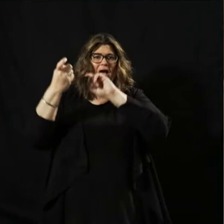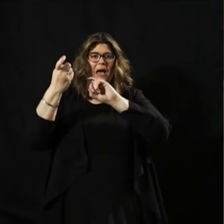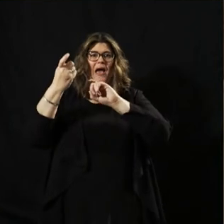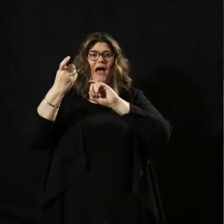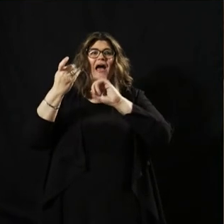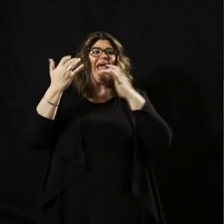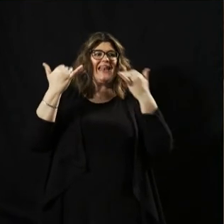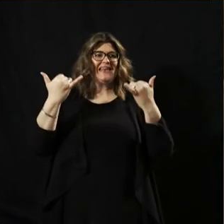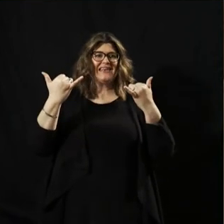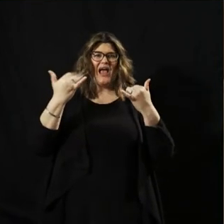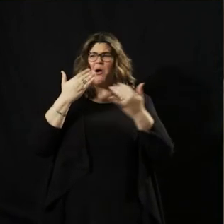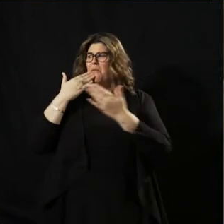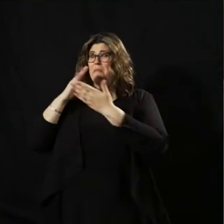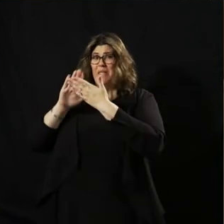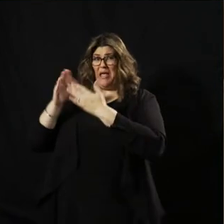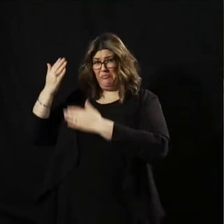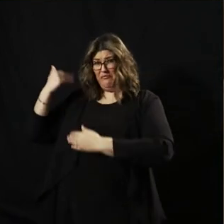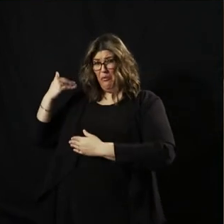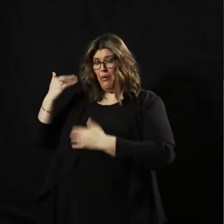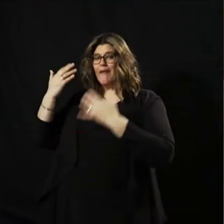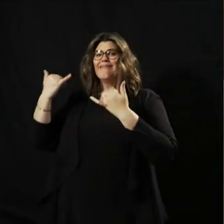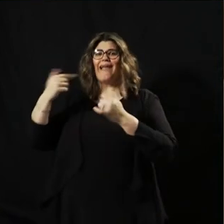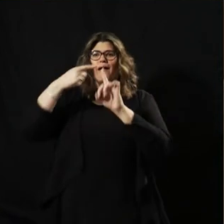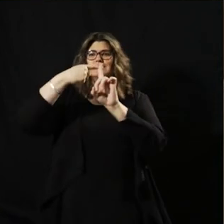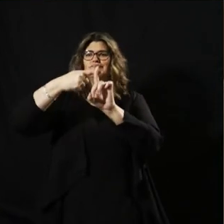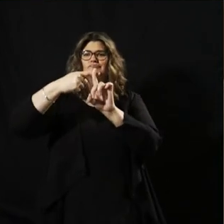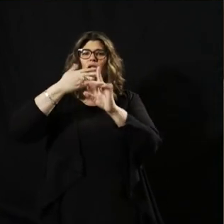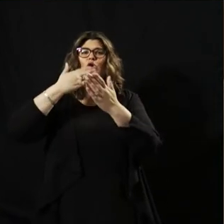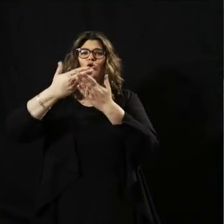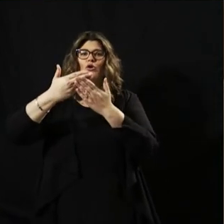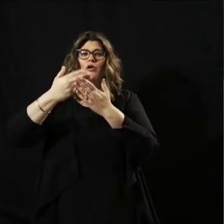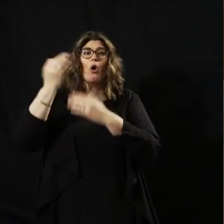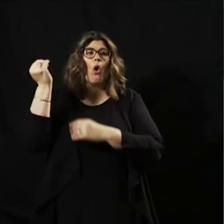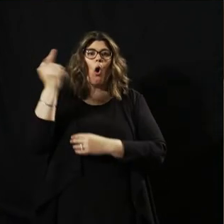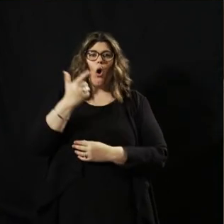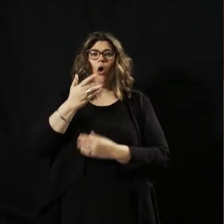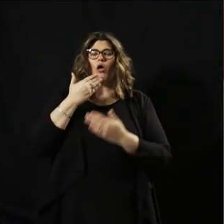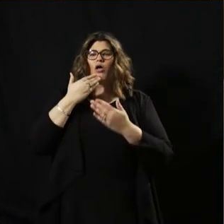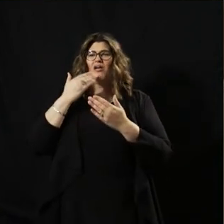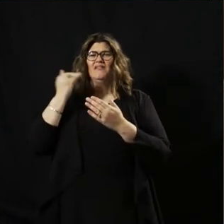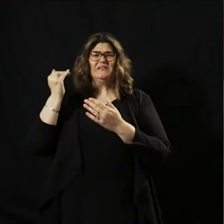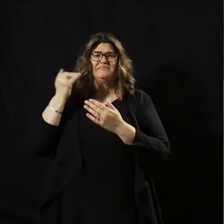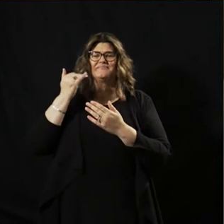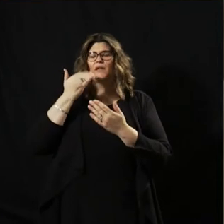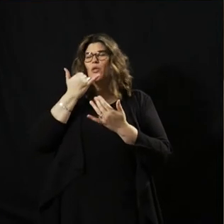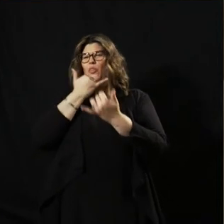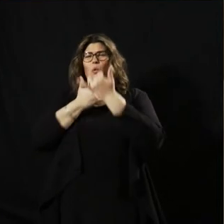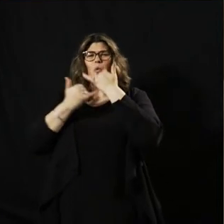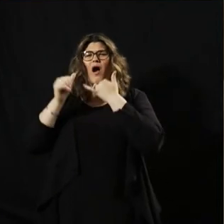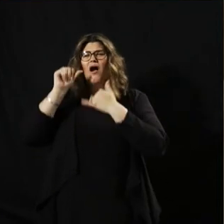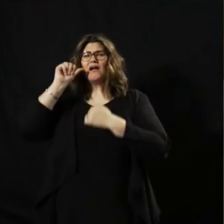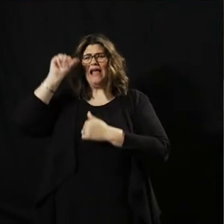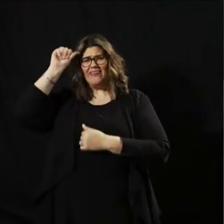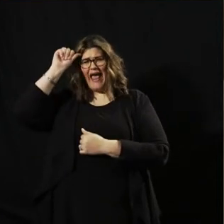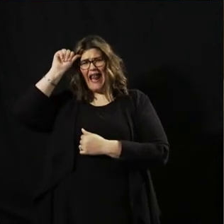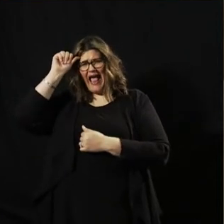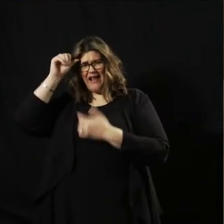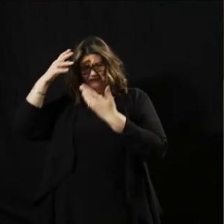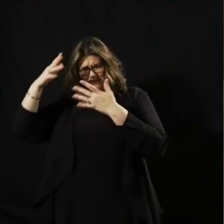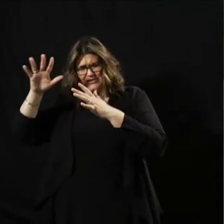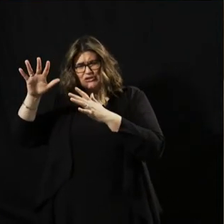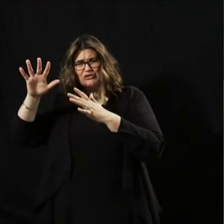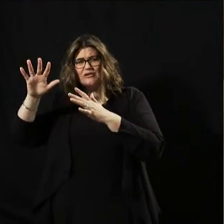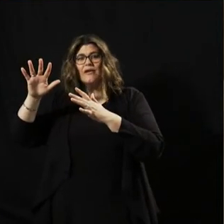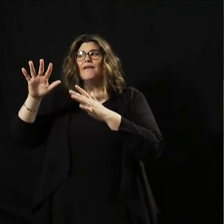into good. O necessary fault of Adam that has won for us so great a Savior who